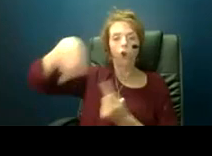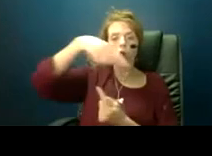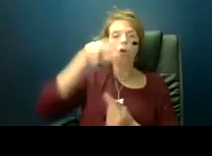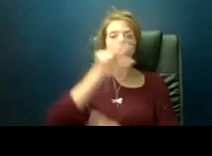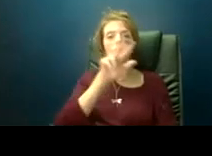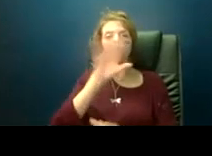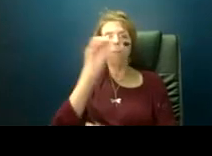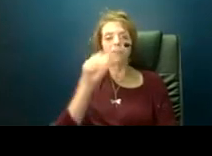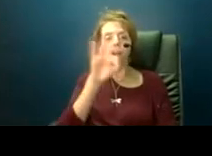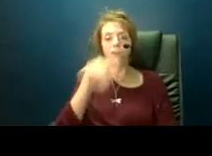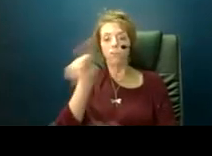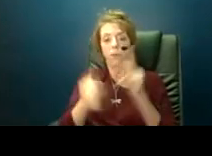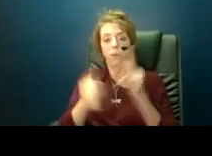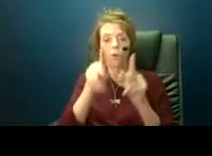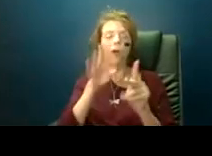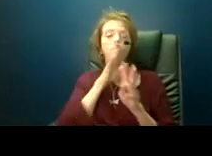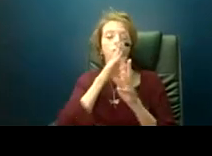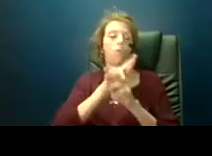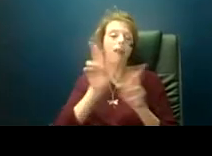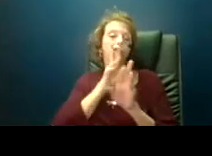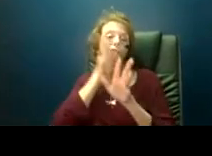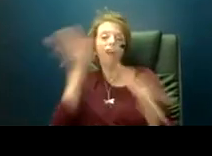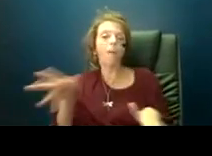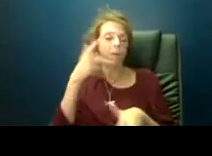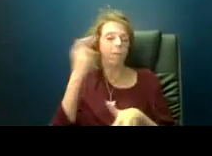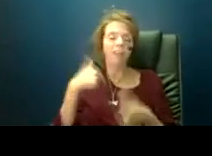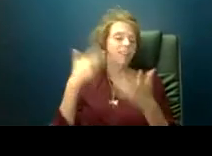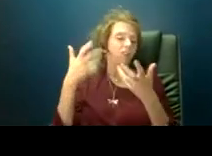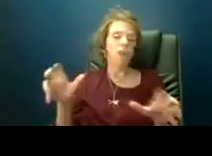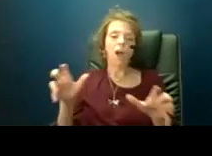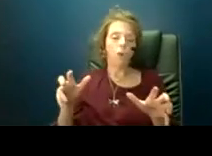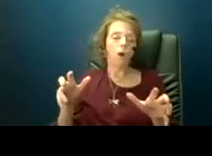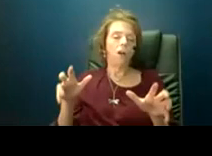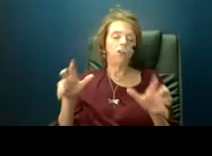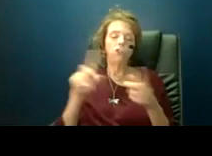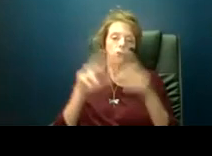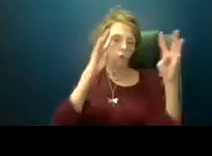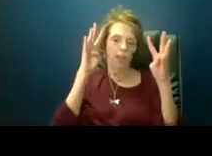35% of those people are about to vomit because they do not want to create,